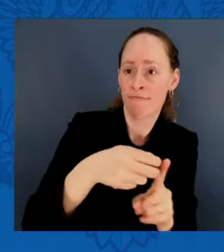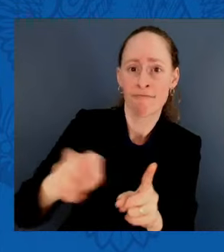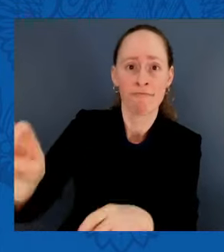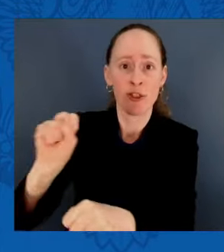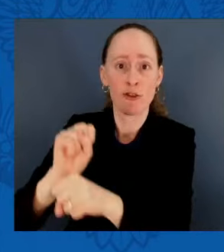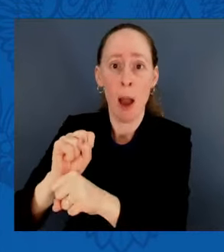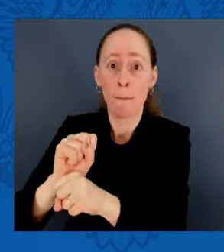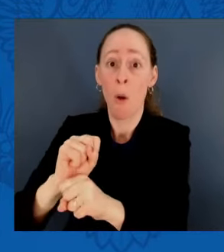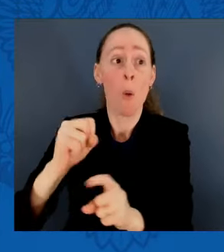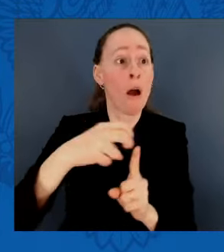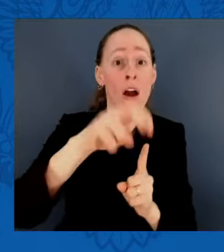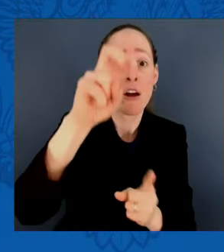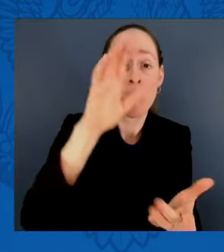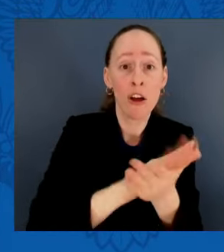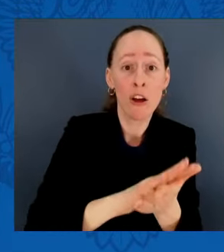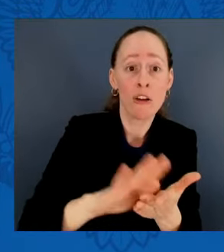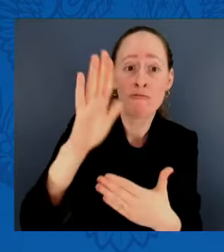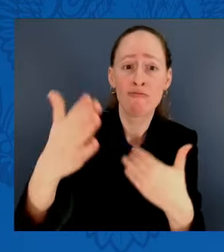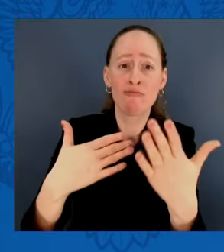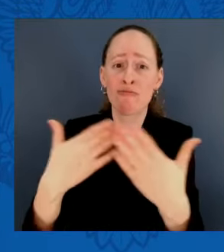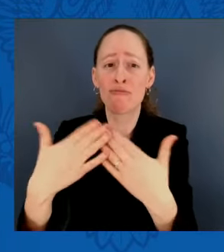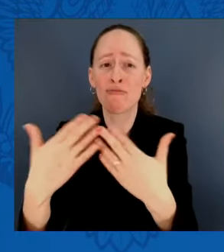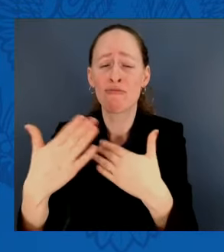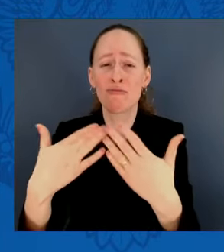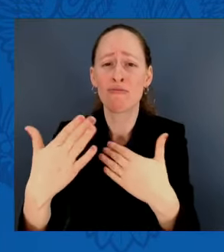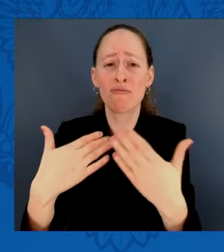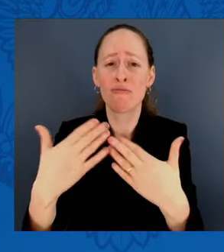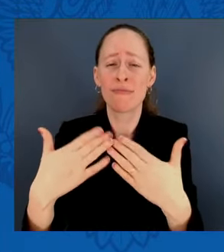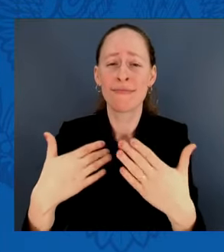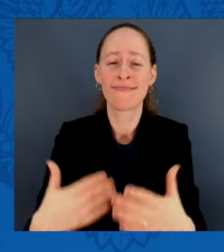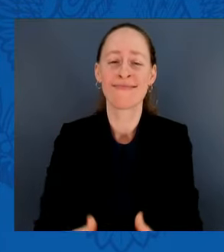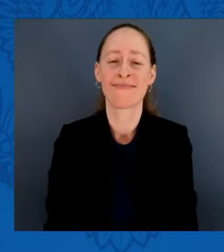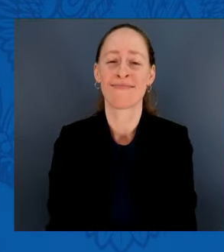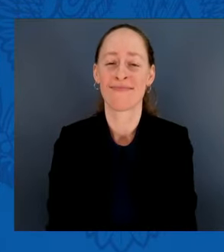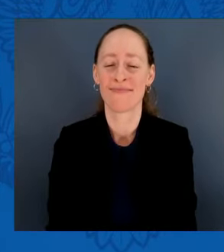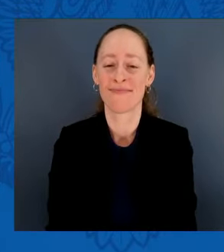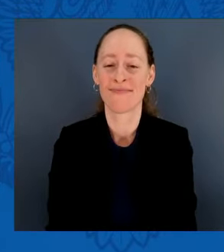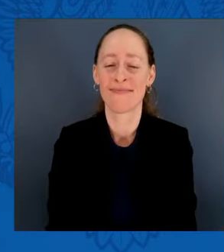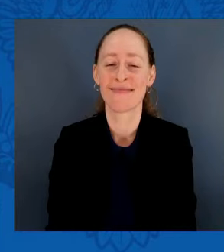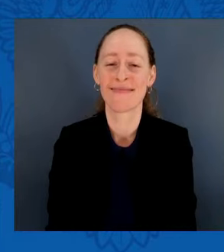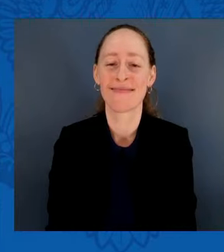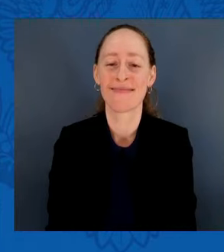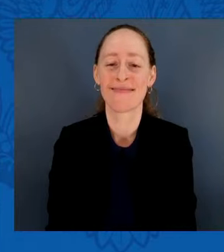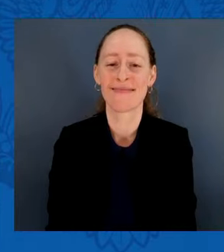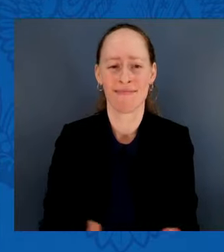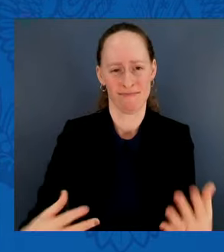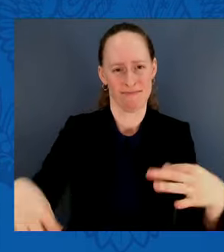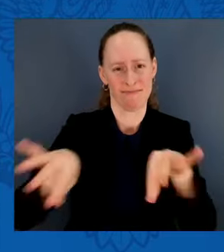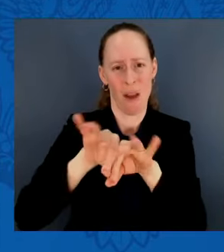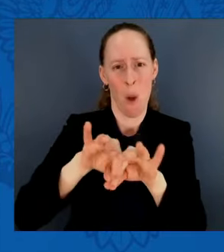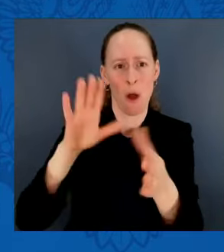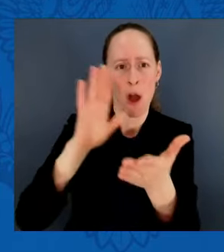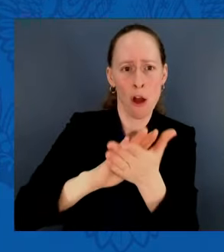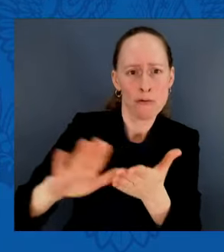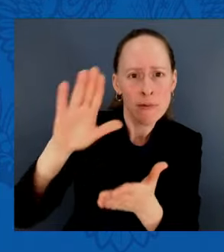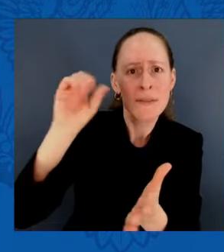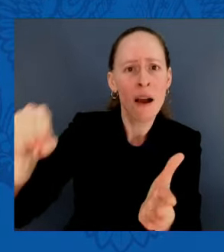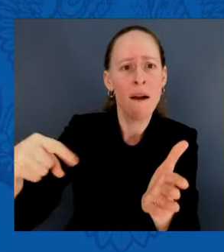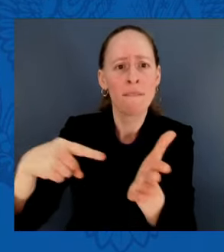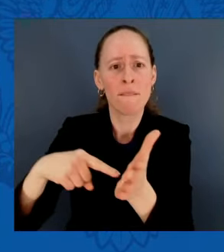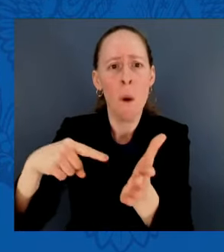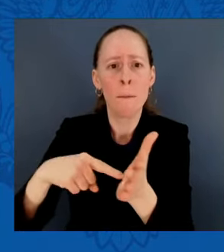Let's continue increasing the Pell Grants to working and middle-class families and increase record investments in HBCUs